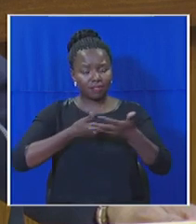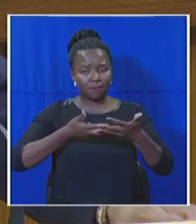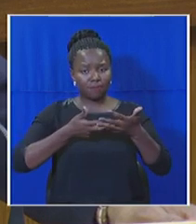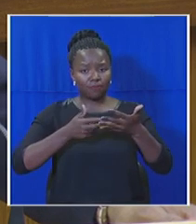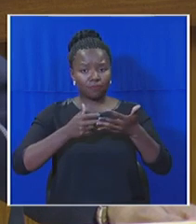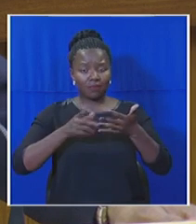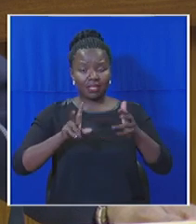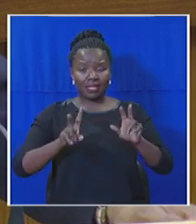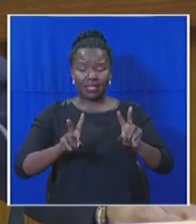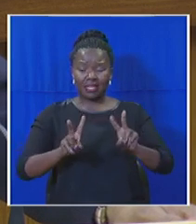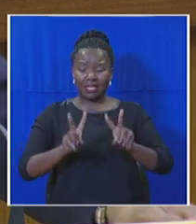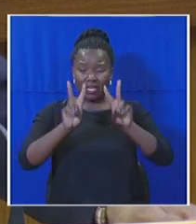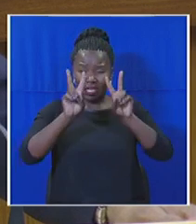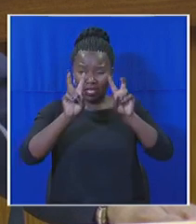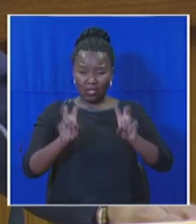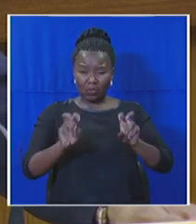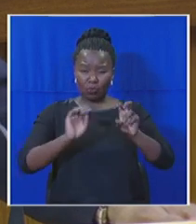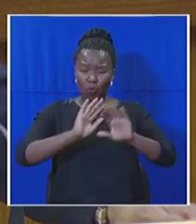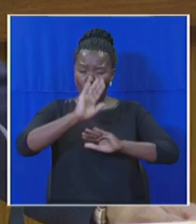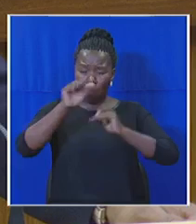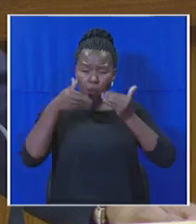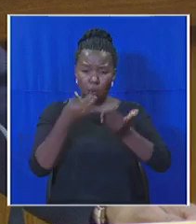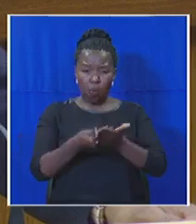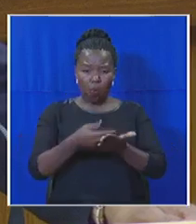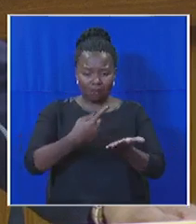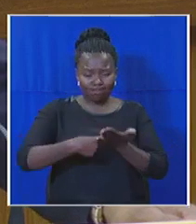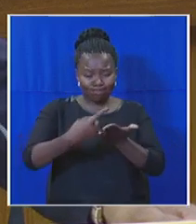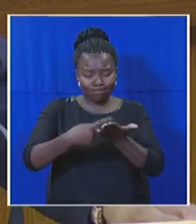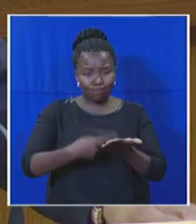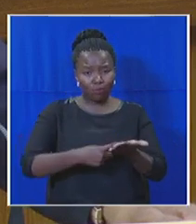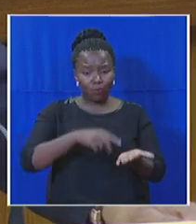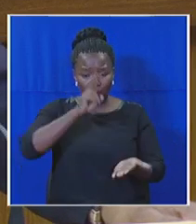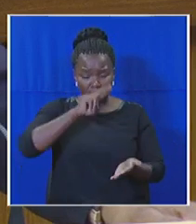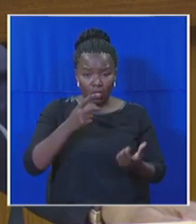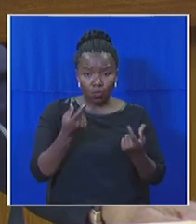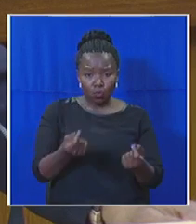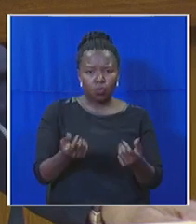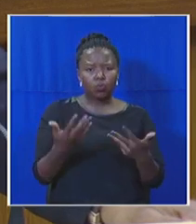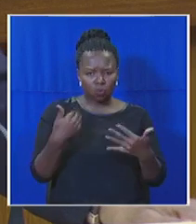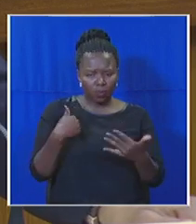be discussed whilst the strike or the protest was still going on.